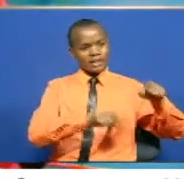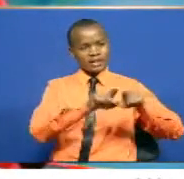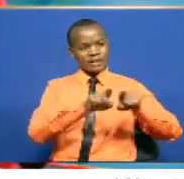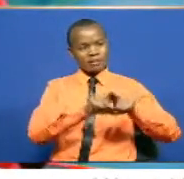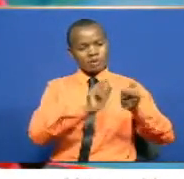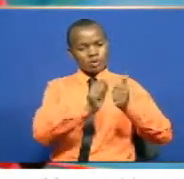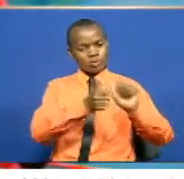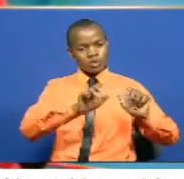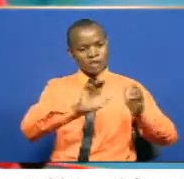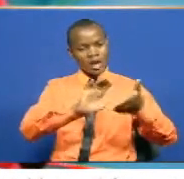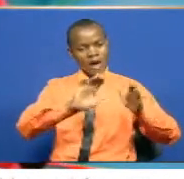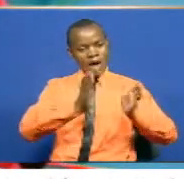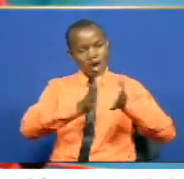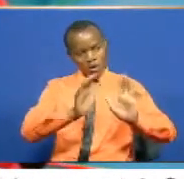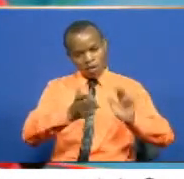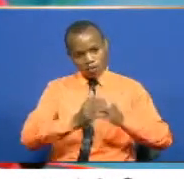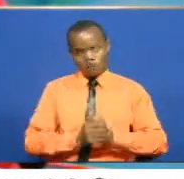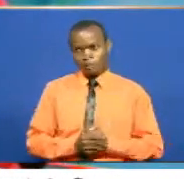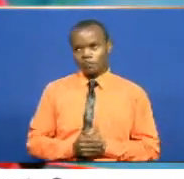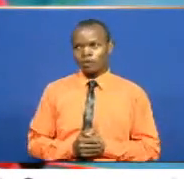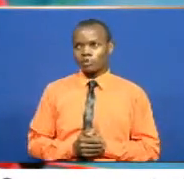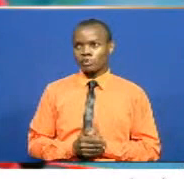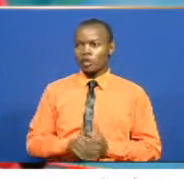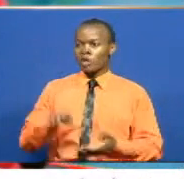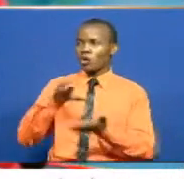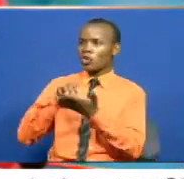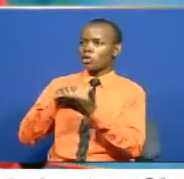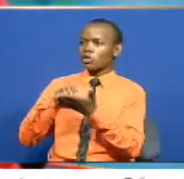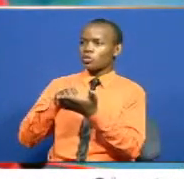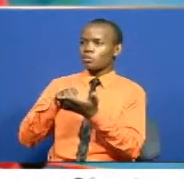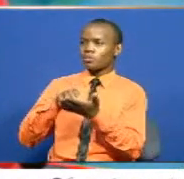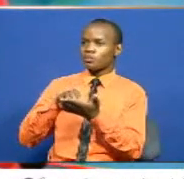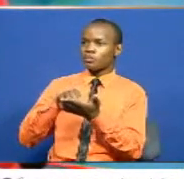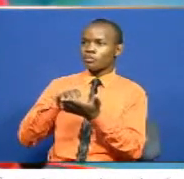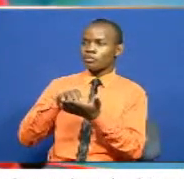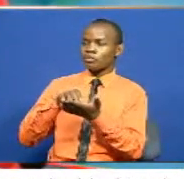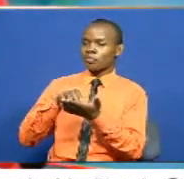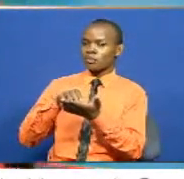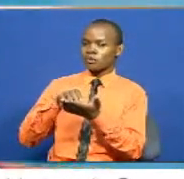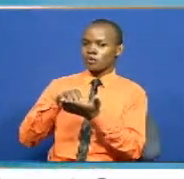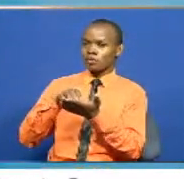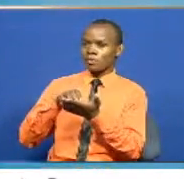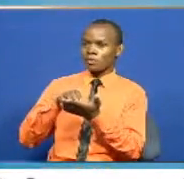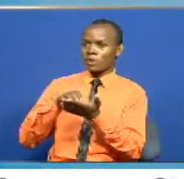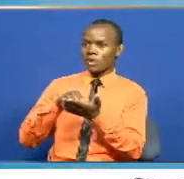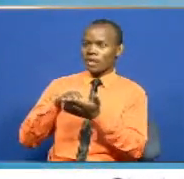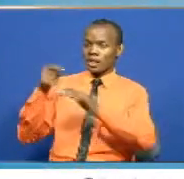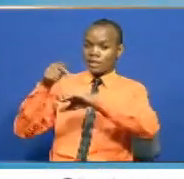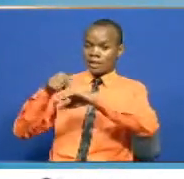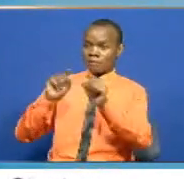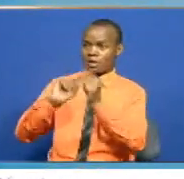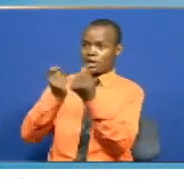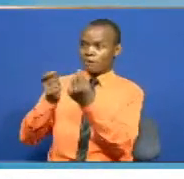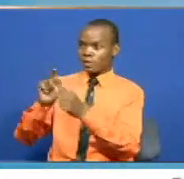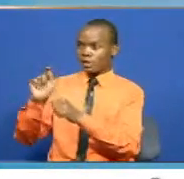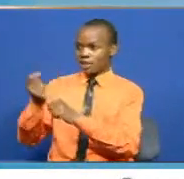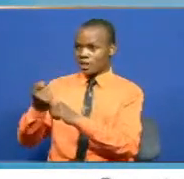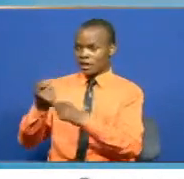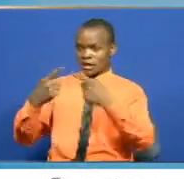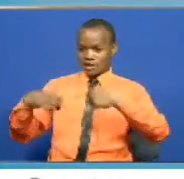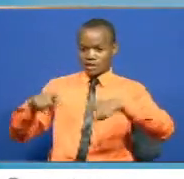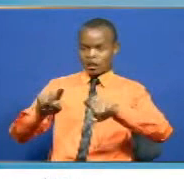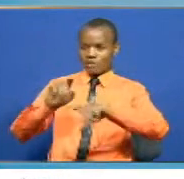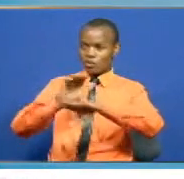country? The state of basketball after Morans' success has been amazing, because now